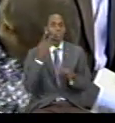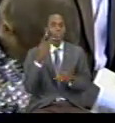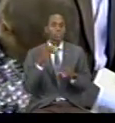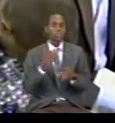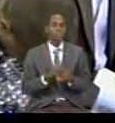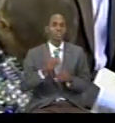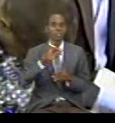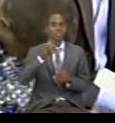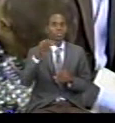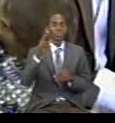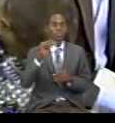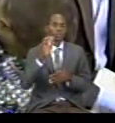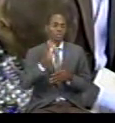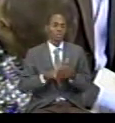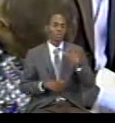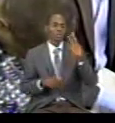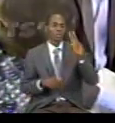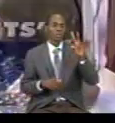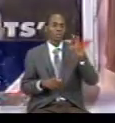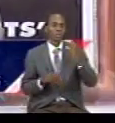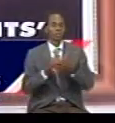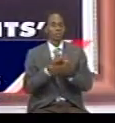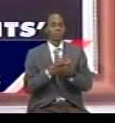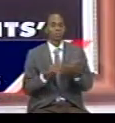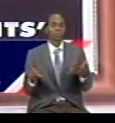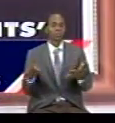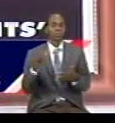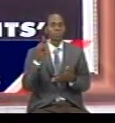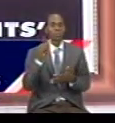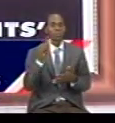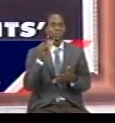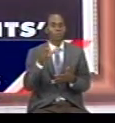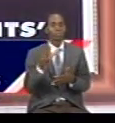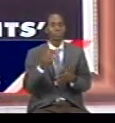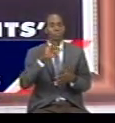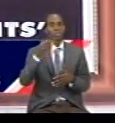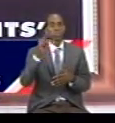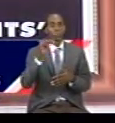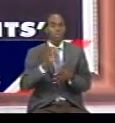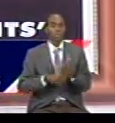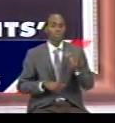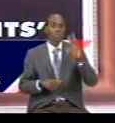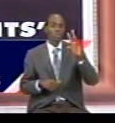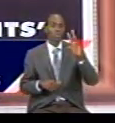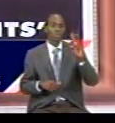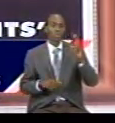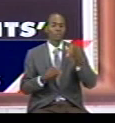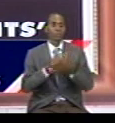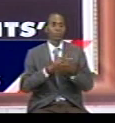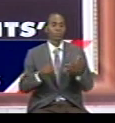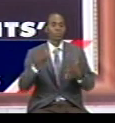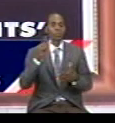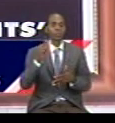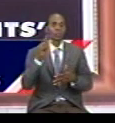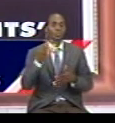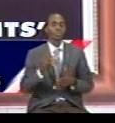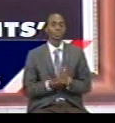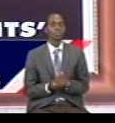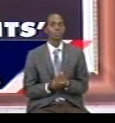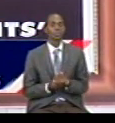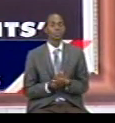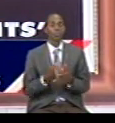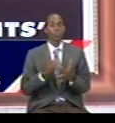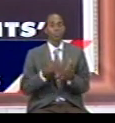I'm reading from verse 23. Chapter 16, verse 23, John 16, 23.